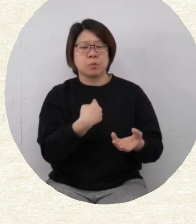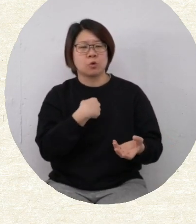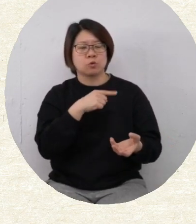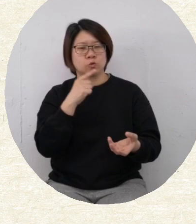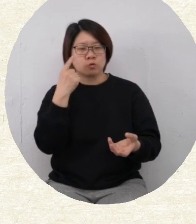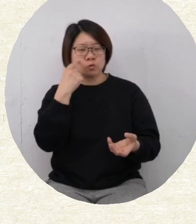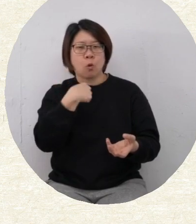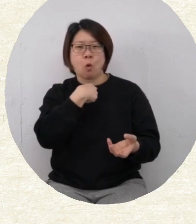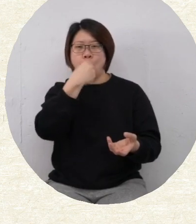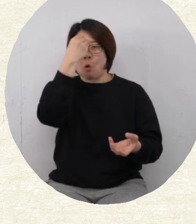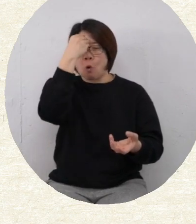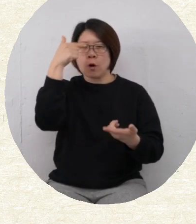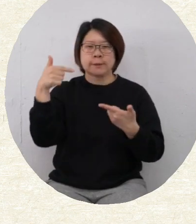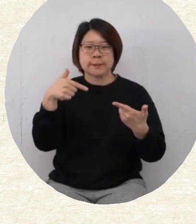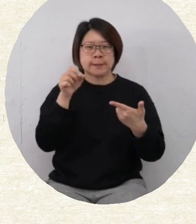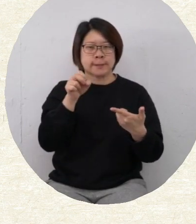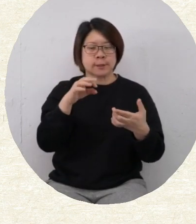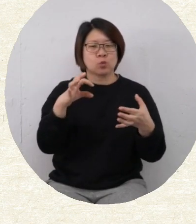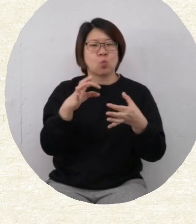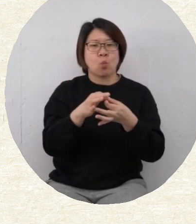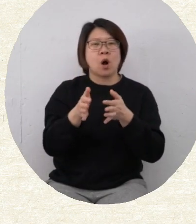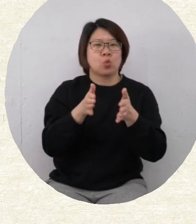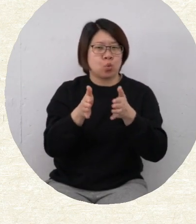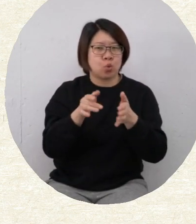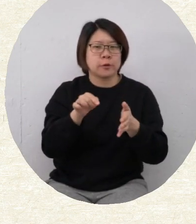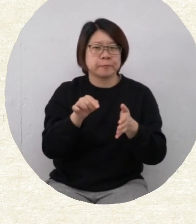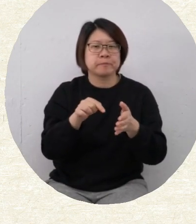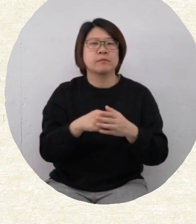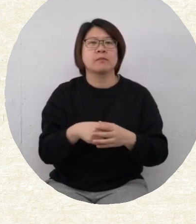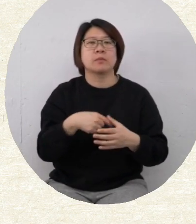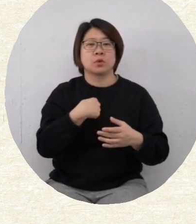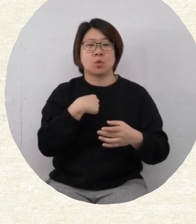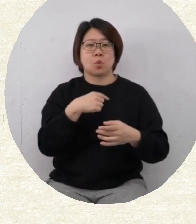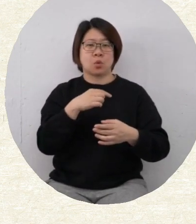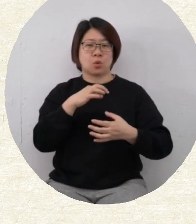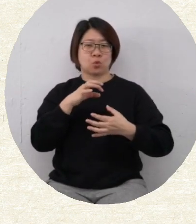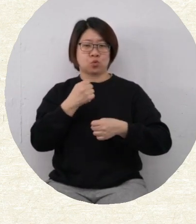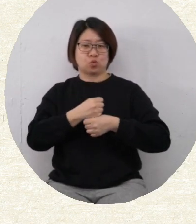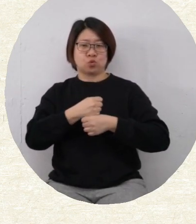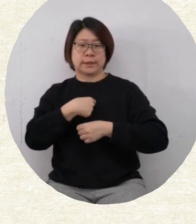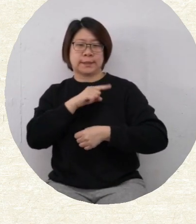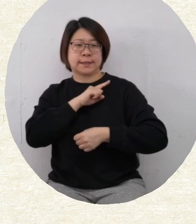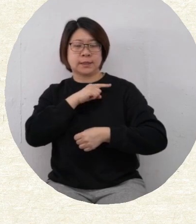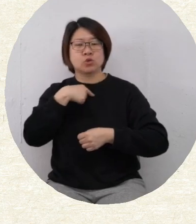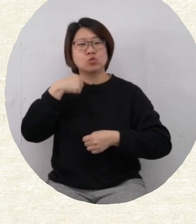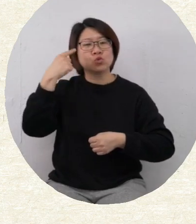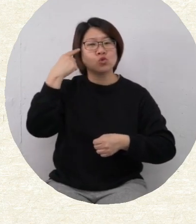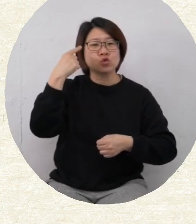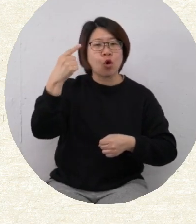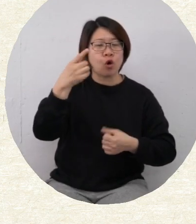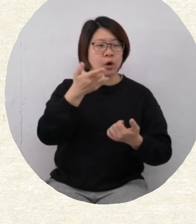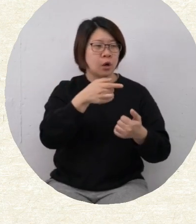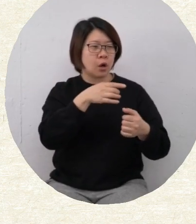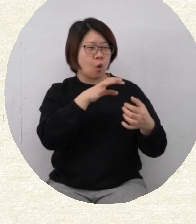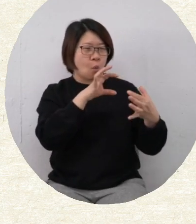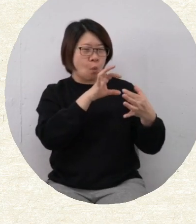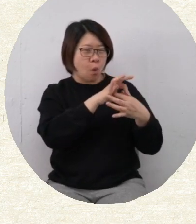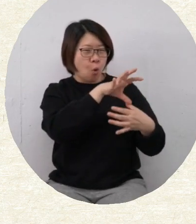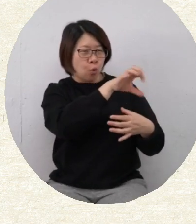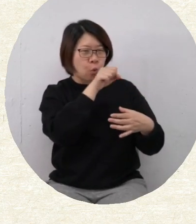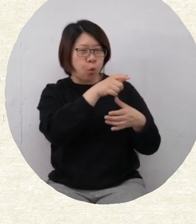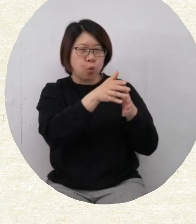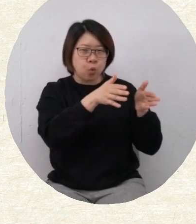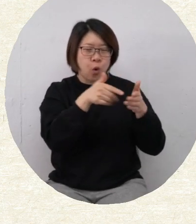been doing in ceramic is very new, and also it is